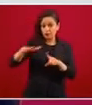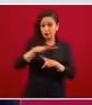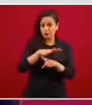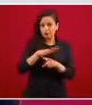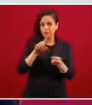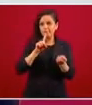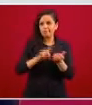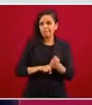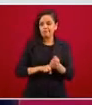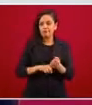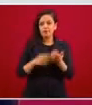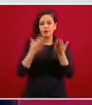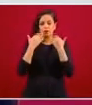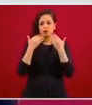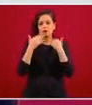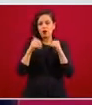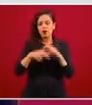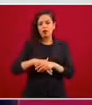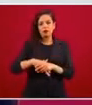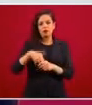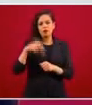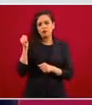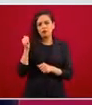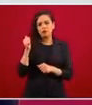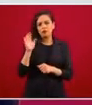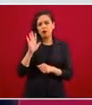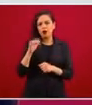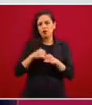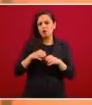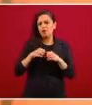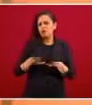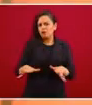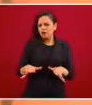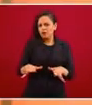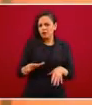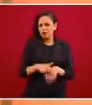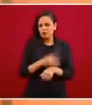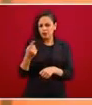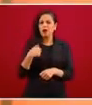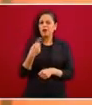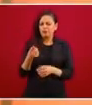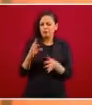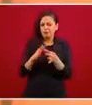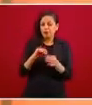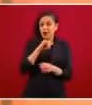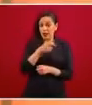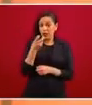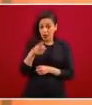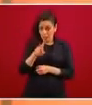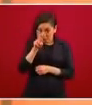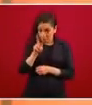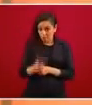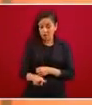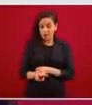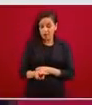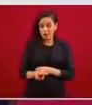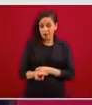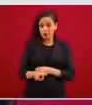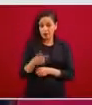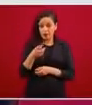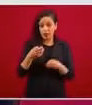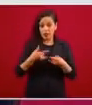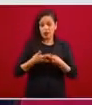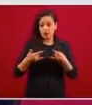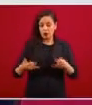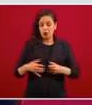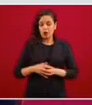from medical practitioners, and I want to relate this anecdote. This is a real story because it can clear some doubts